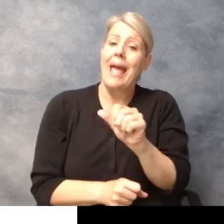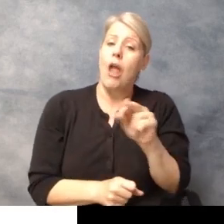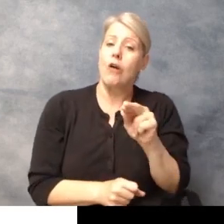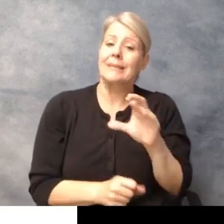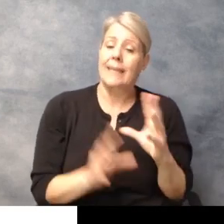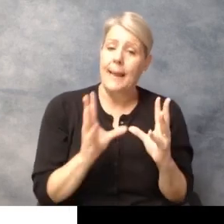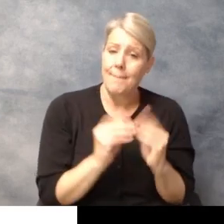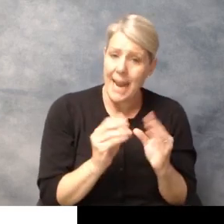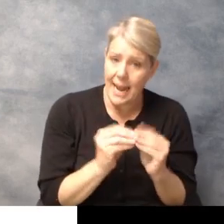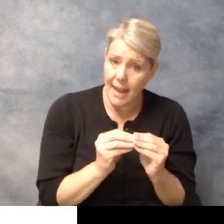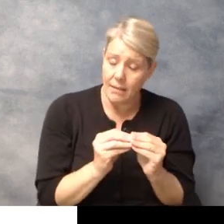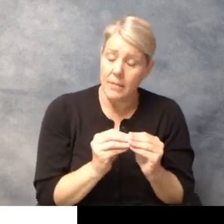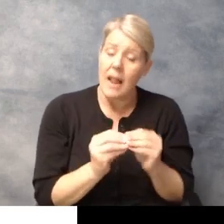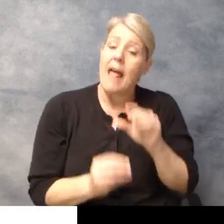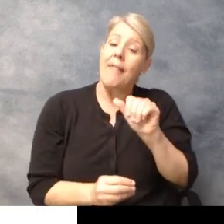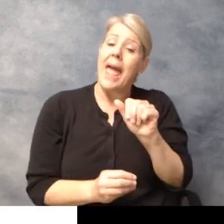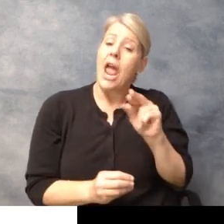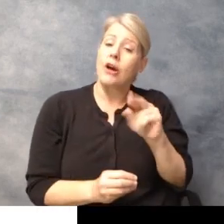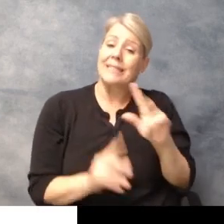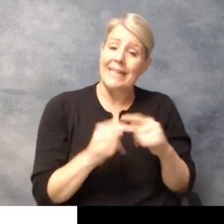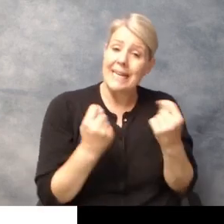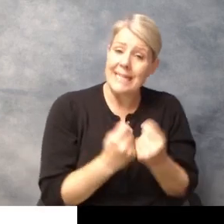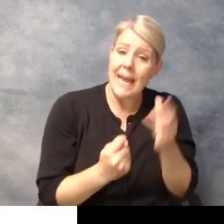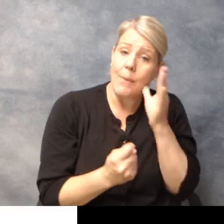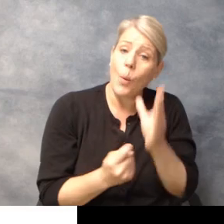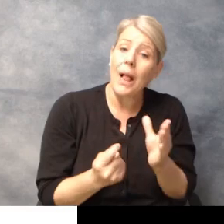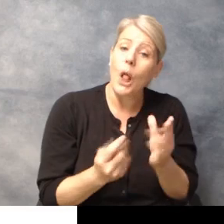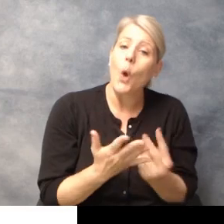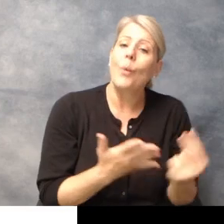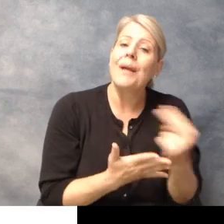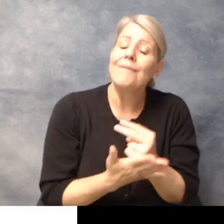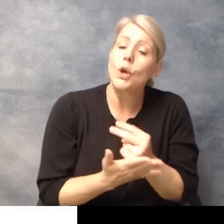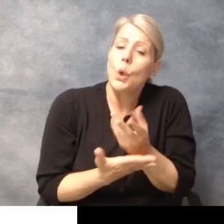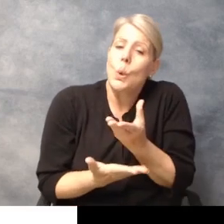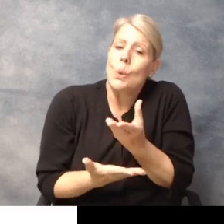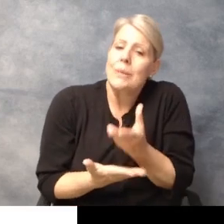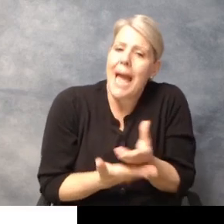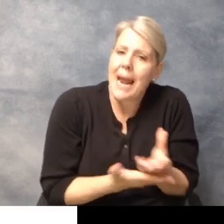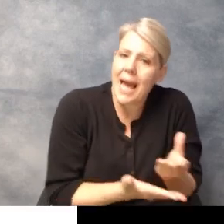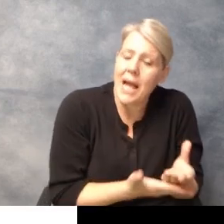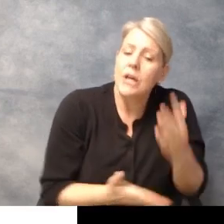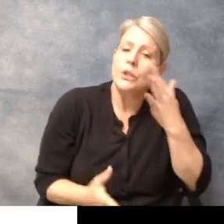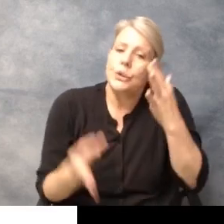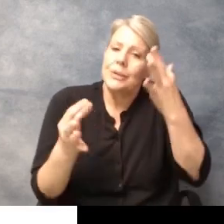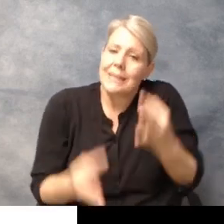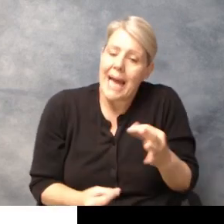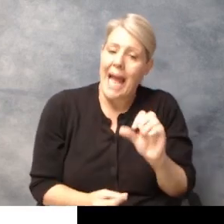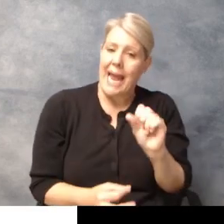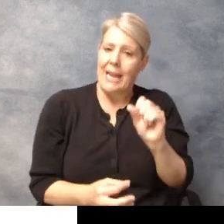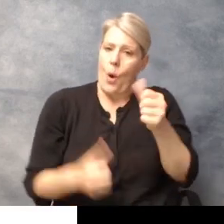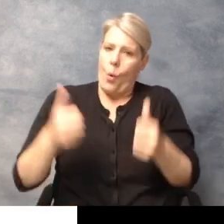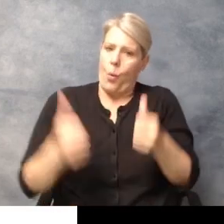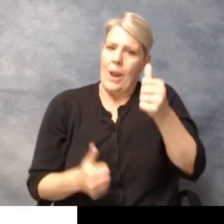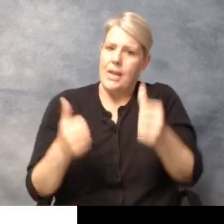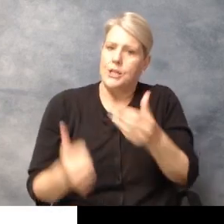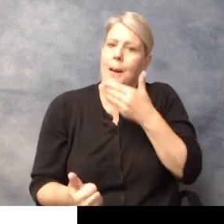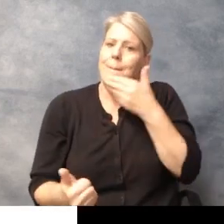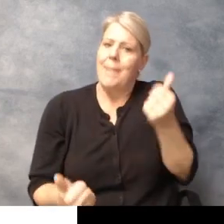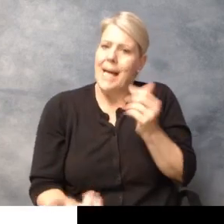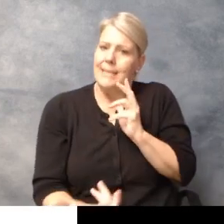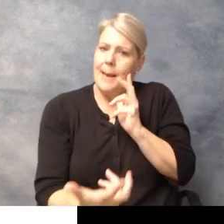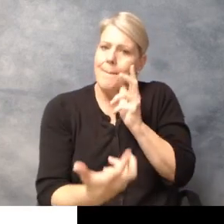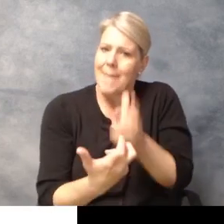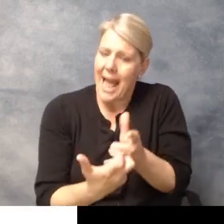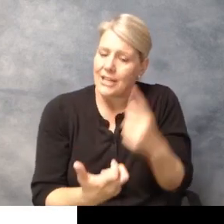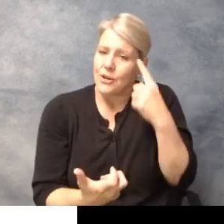and data, including information from the parent or guardian, to determine if the student could participate in the regular assessment with